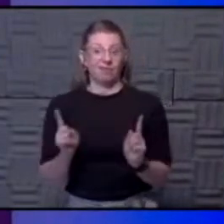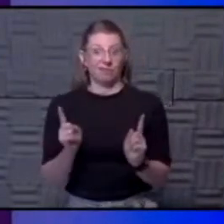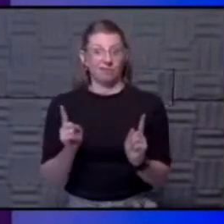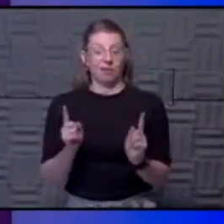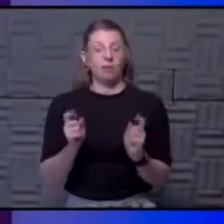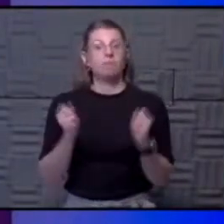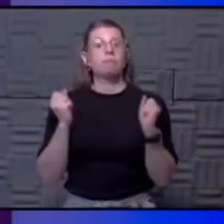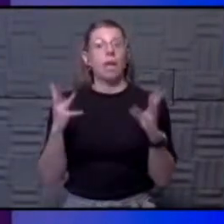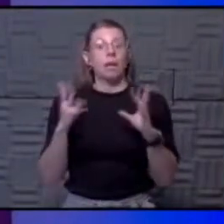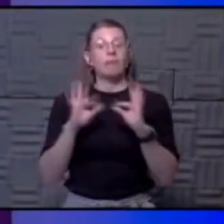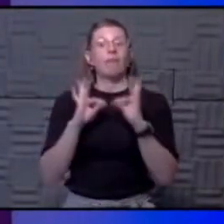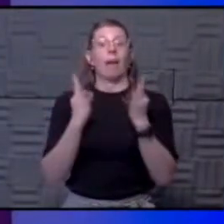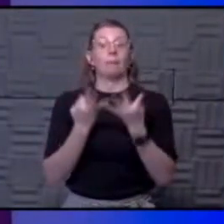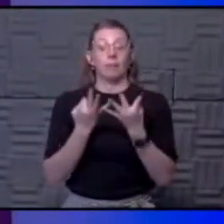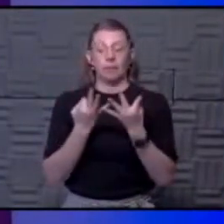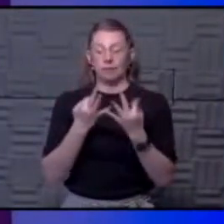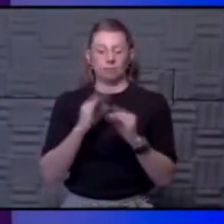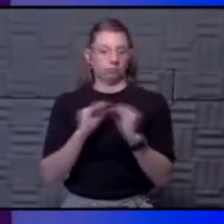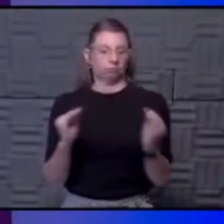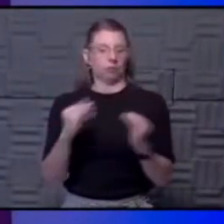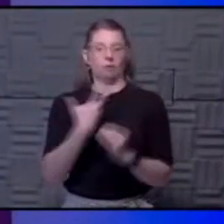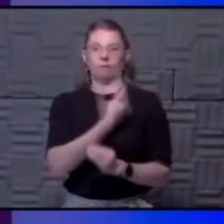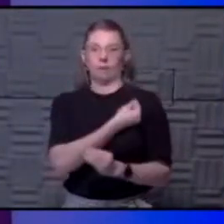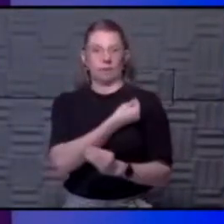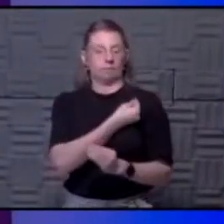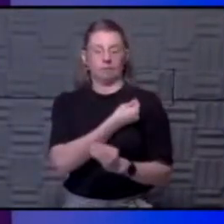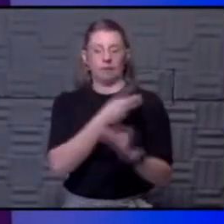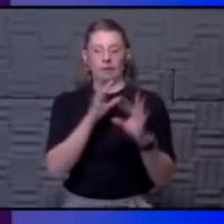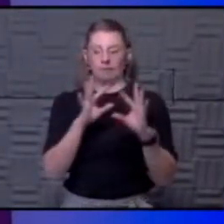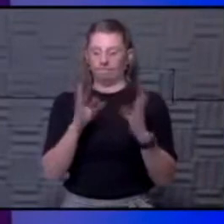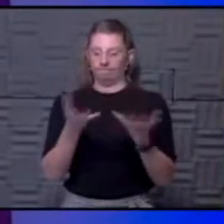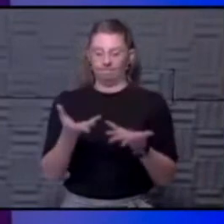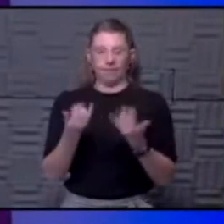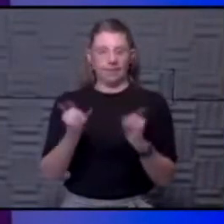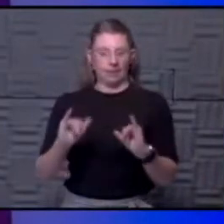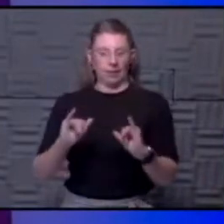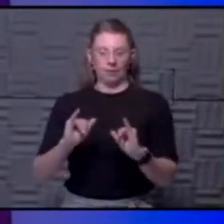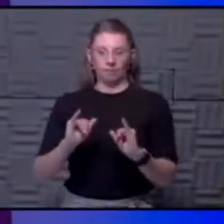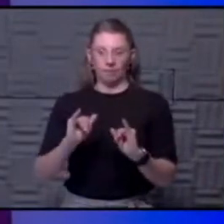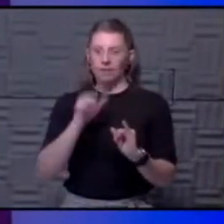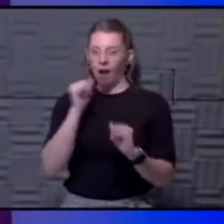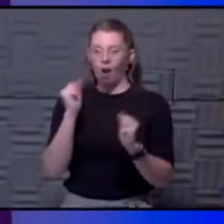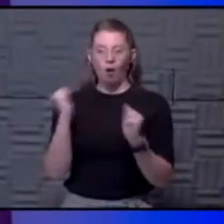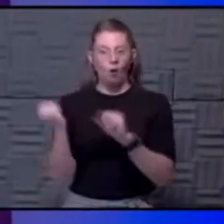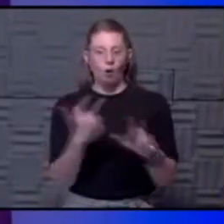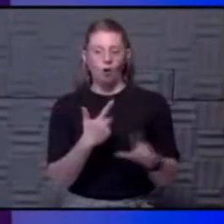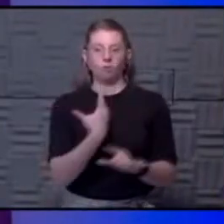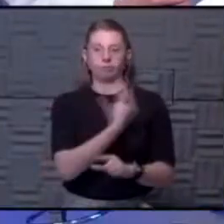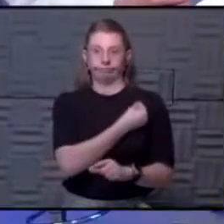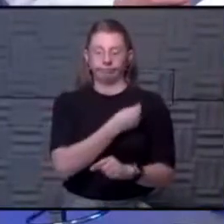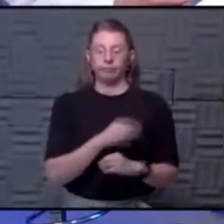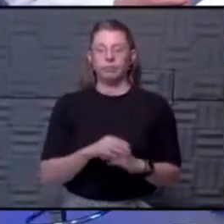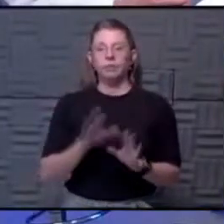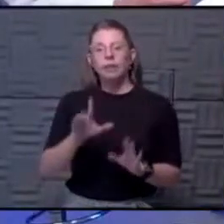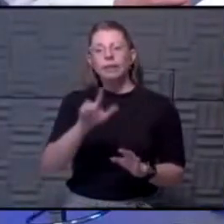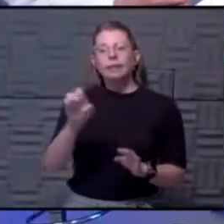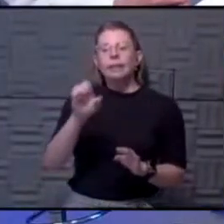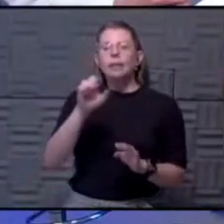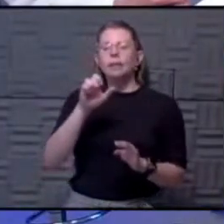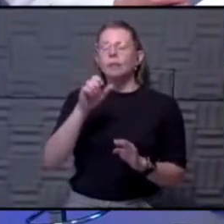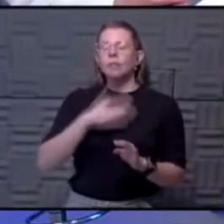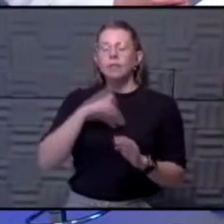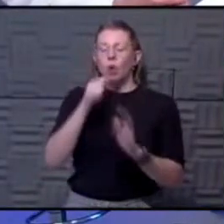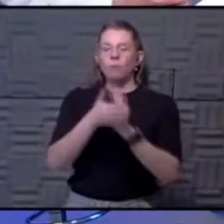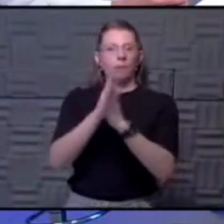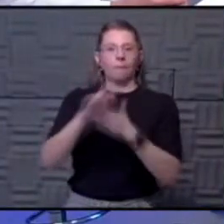of families who are unvaccinated as a family for a long time still. Yeah. So Lee, please don't be Texas. And we could